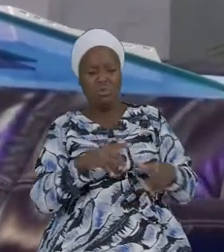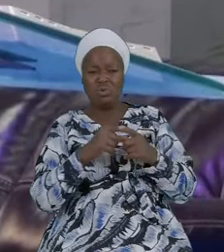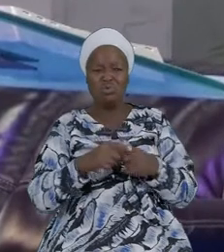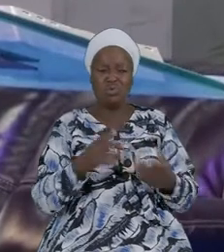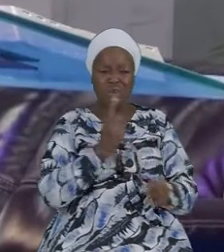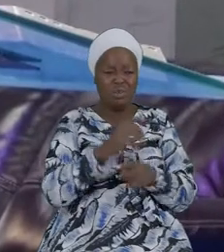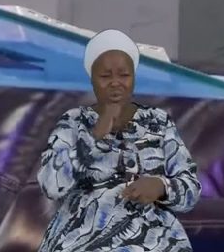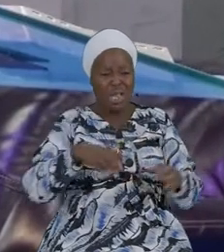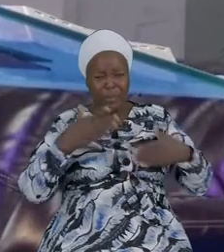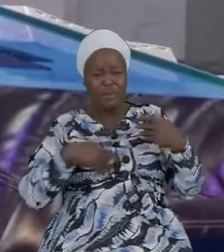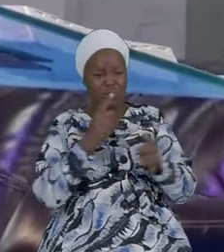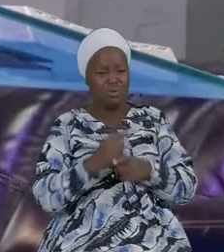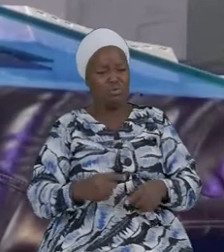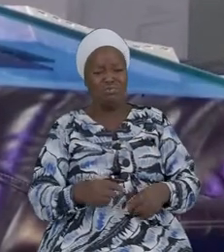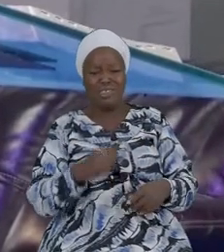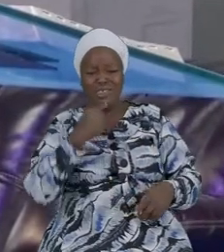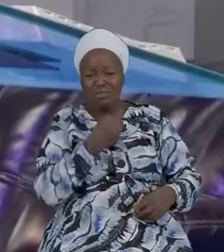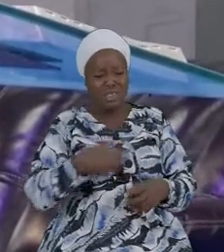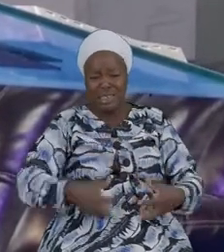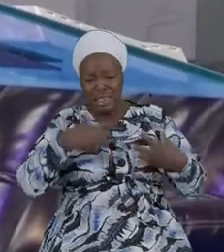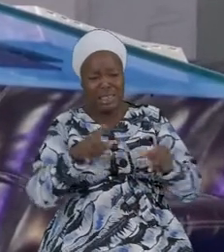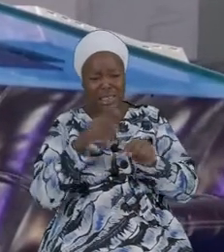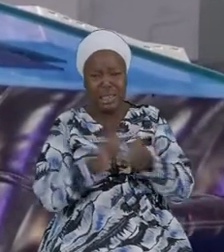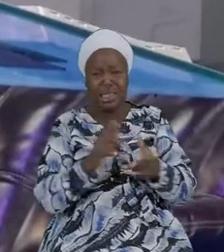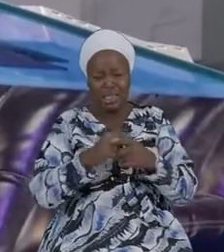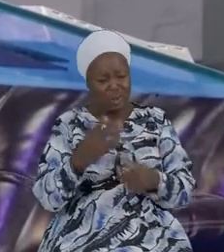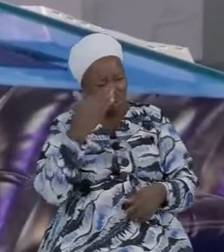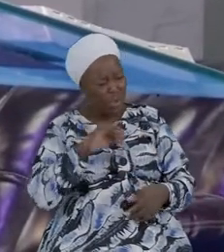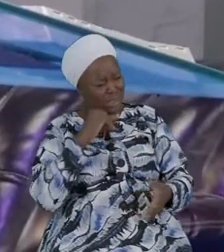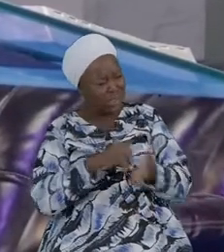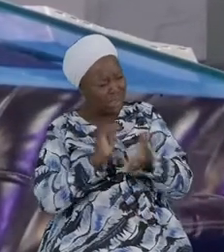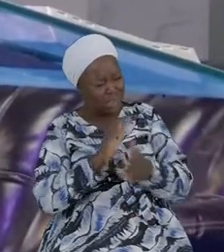didn't they obey me? Why didn't they do what I said? Why didn't they put me